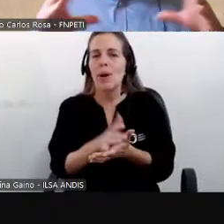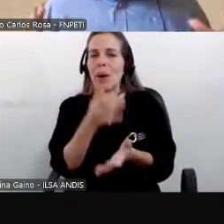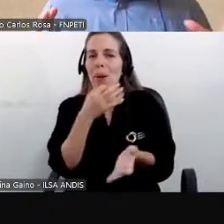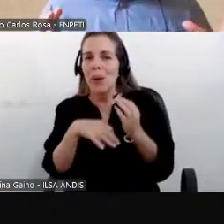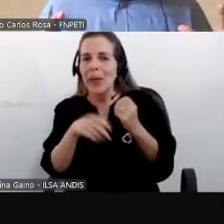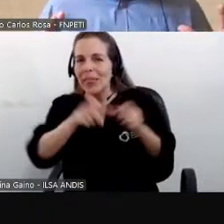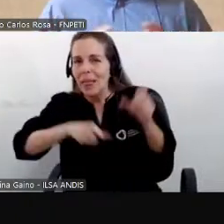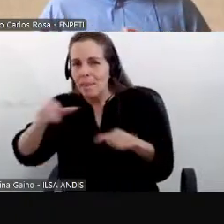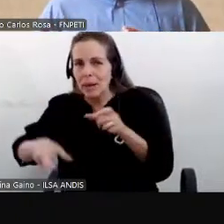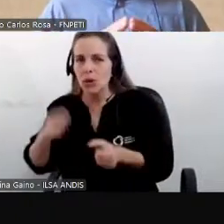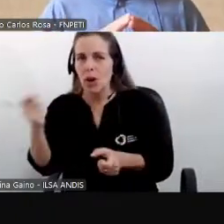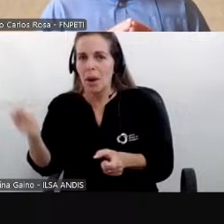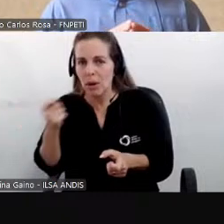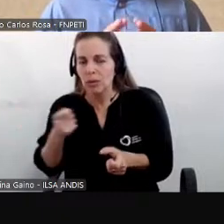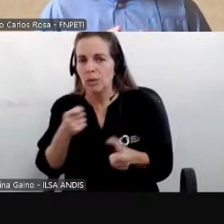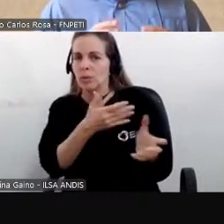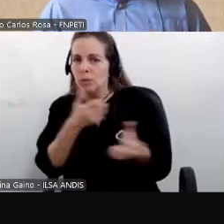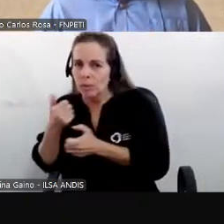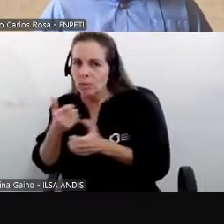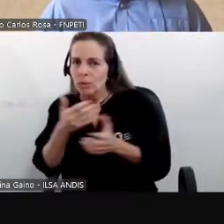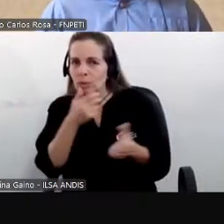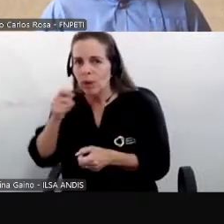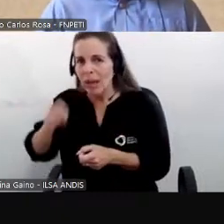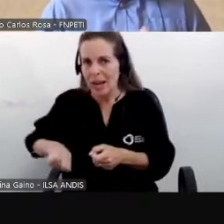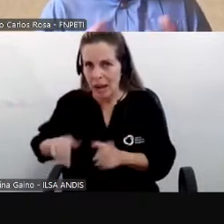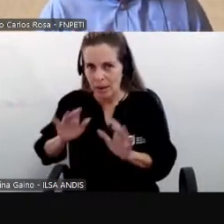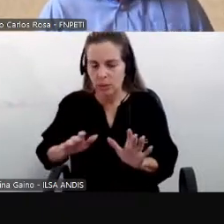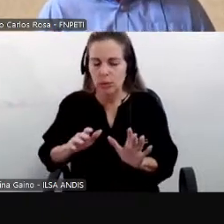is part of the article of human trafficking.